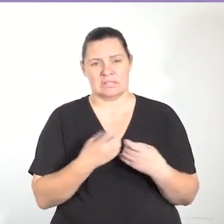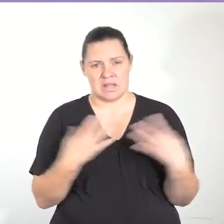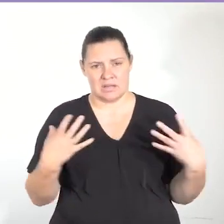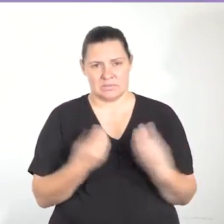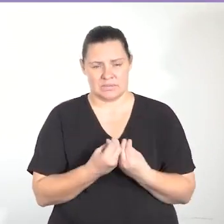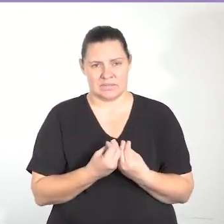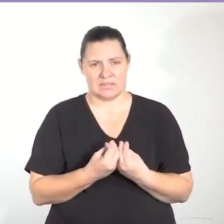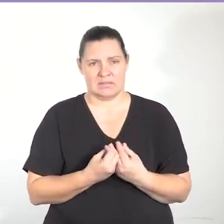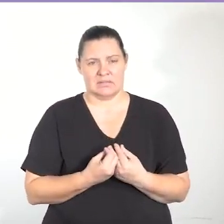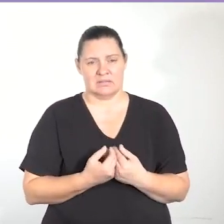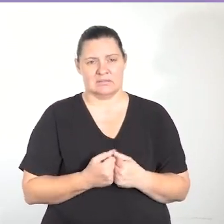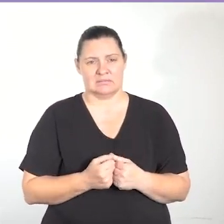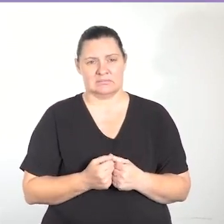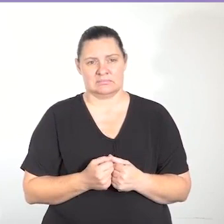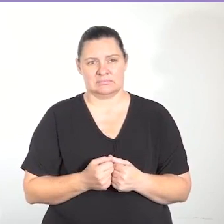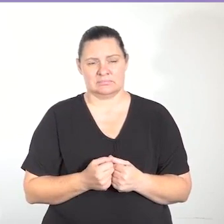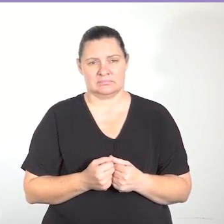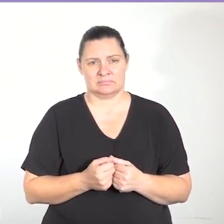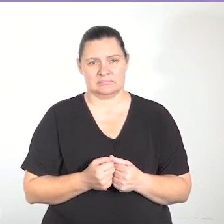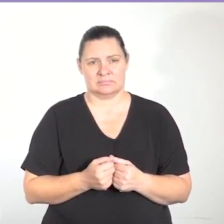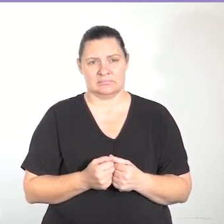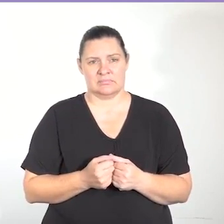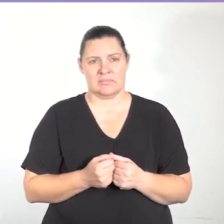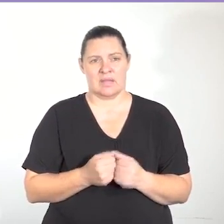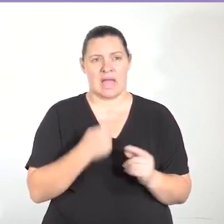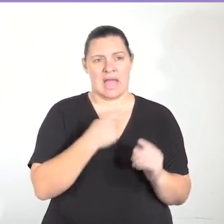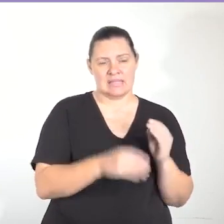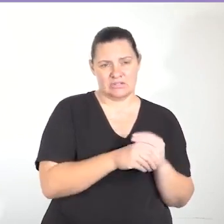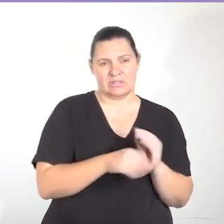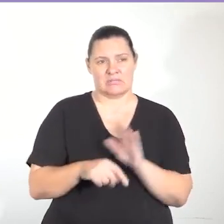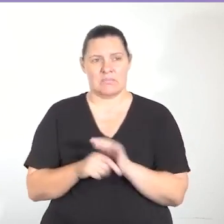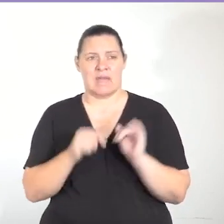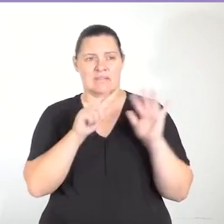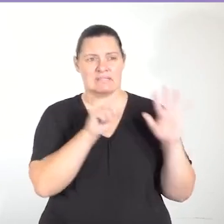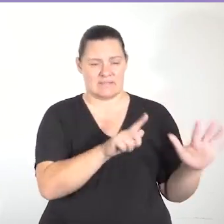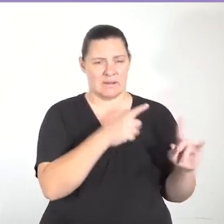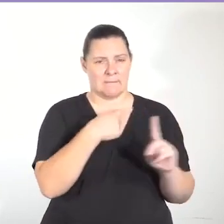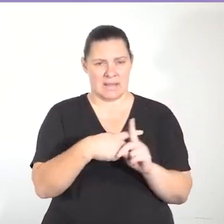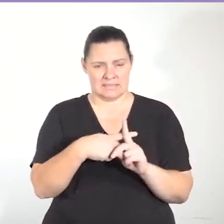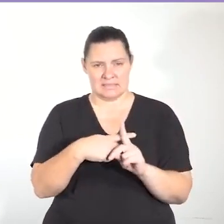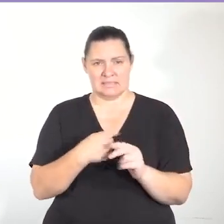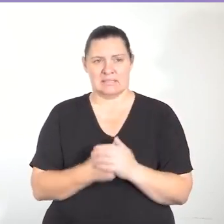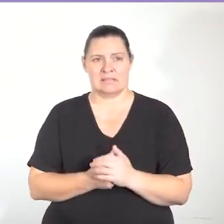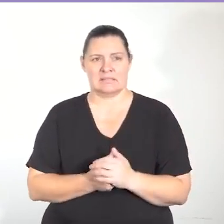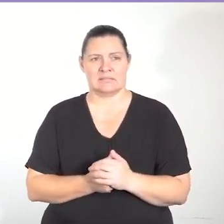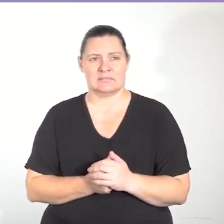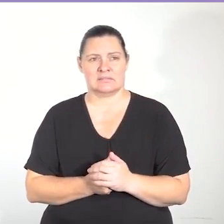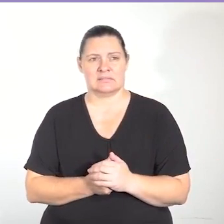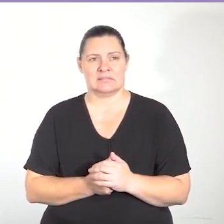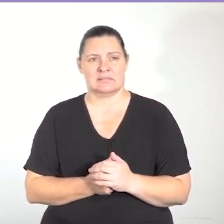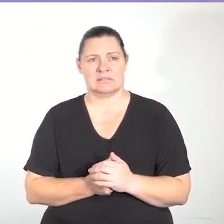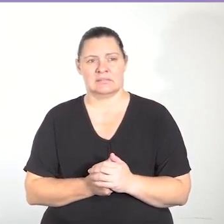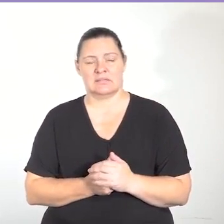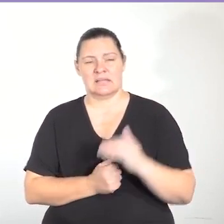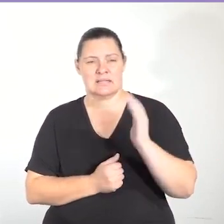start with either sides of the addition and subtraction. So that means I have 7 plus, and then we